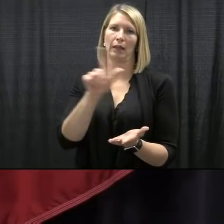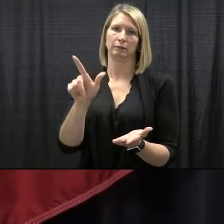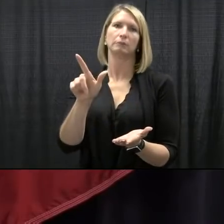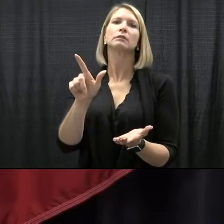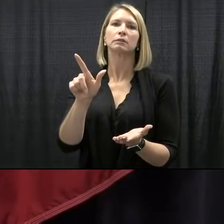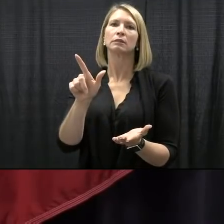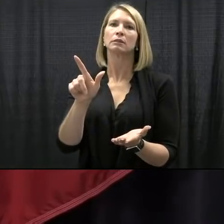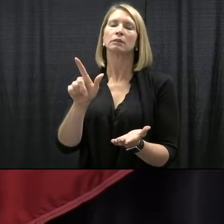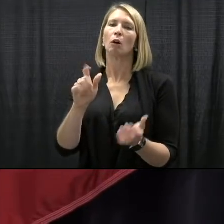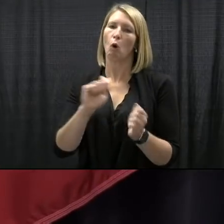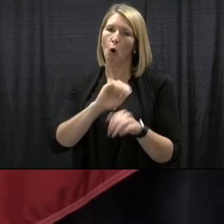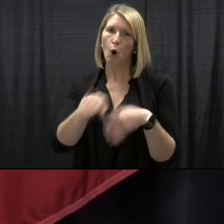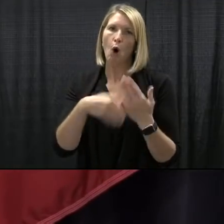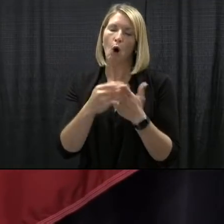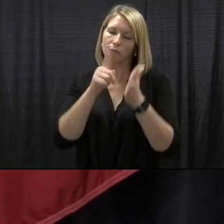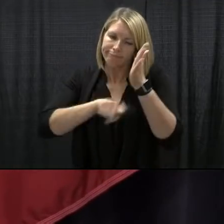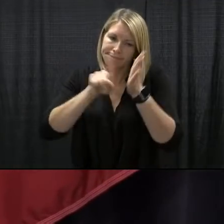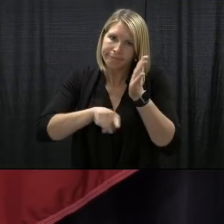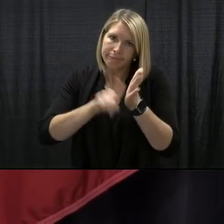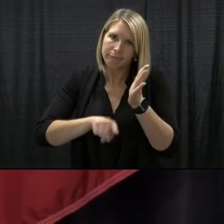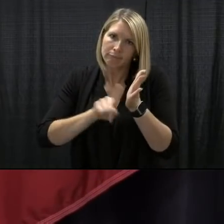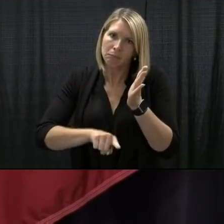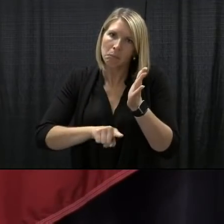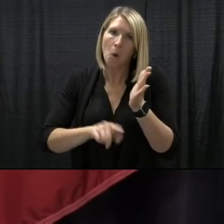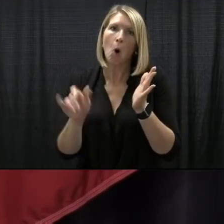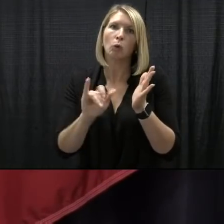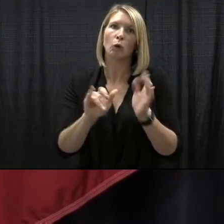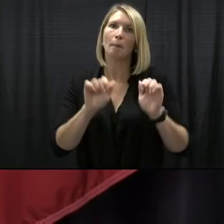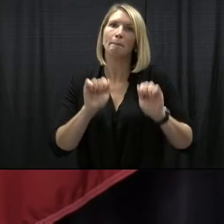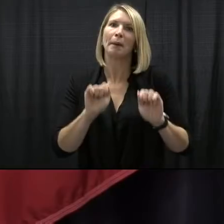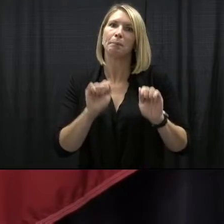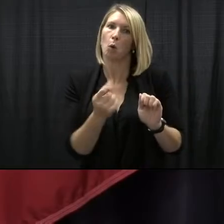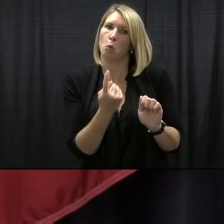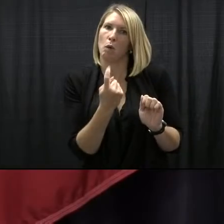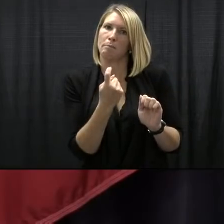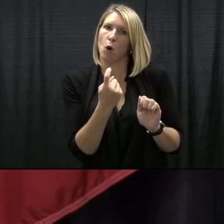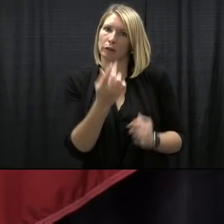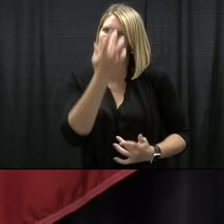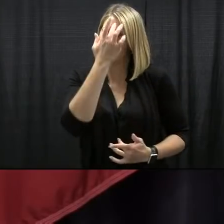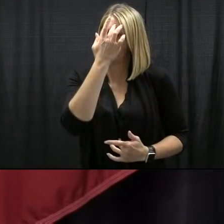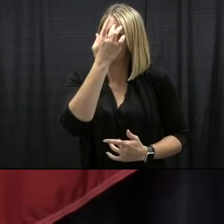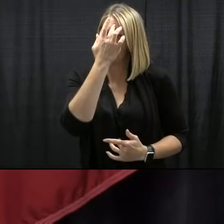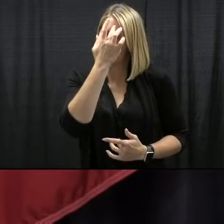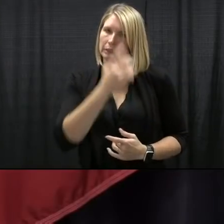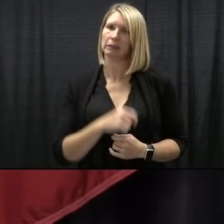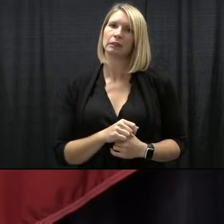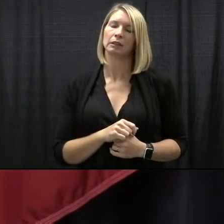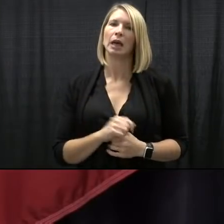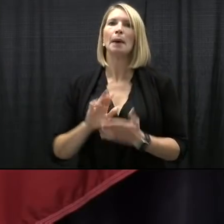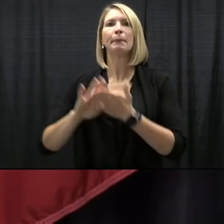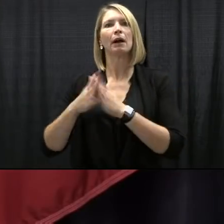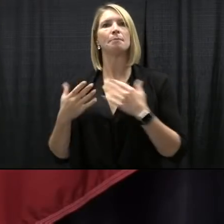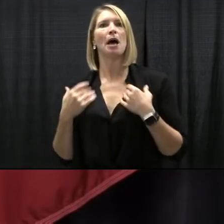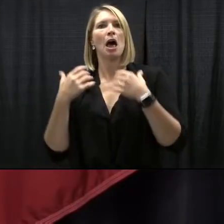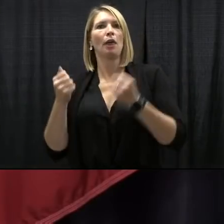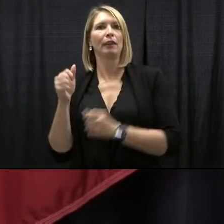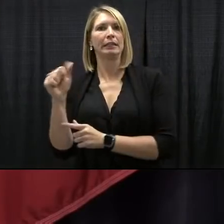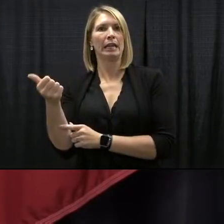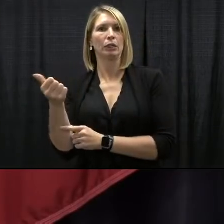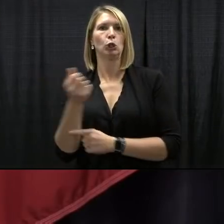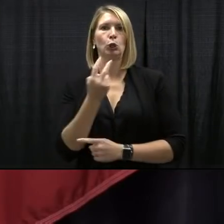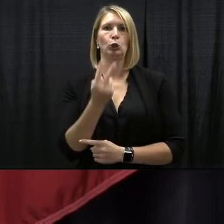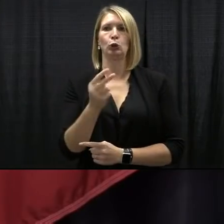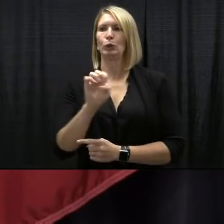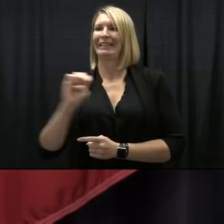investigation. There's also one presumptive positive case in Central Health. There have been 10 new recoveries, 2 in Eastern, 6 in